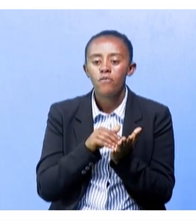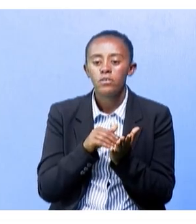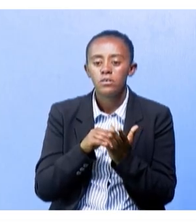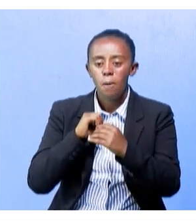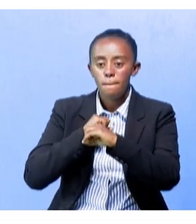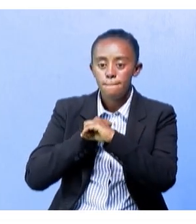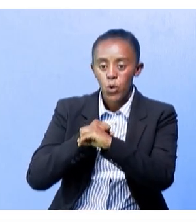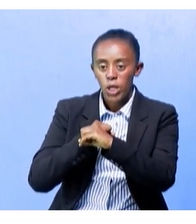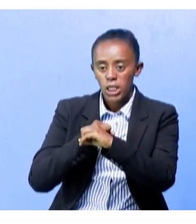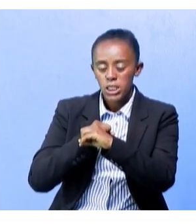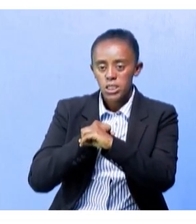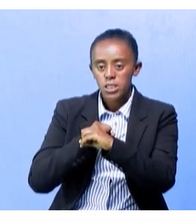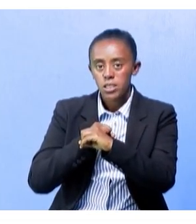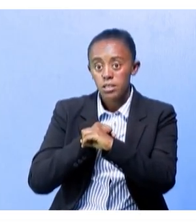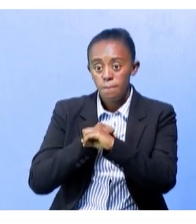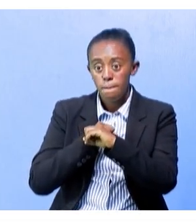protects